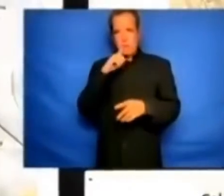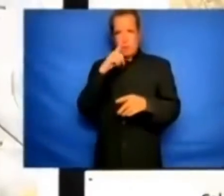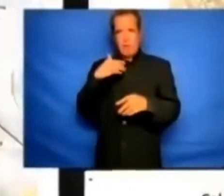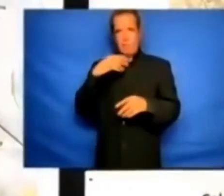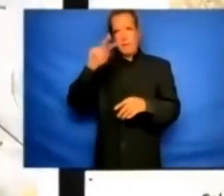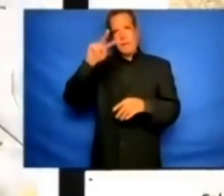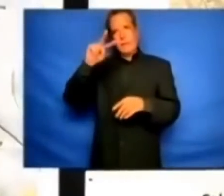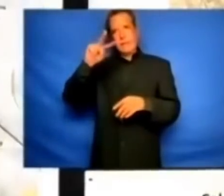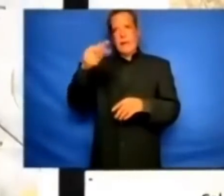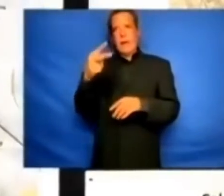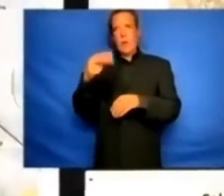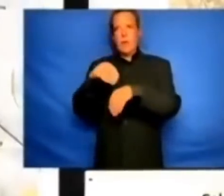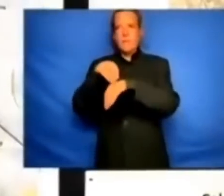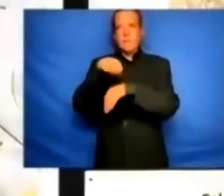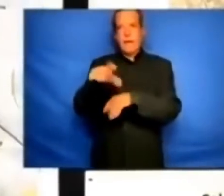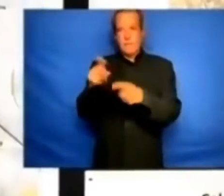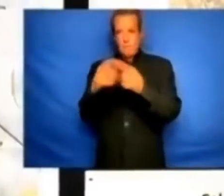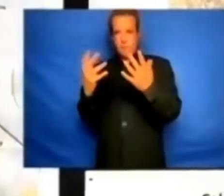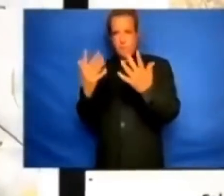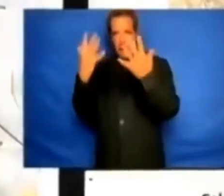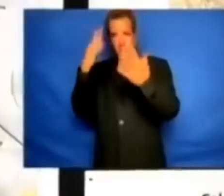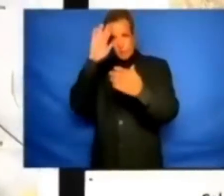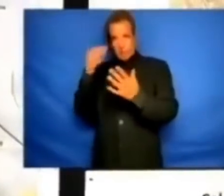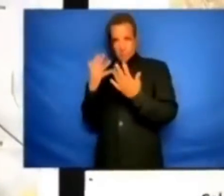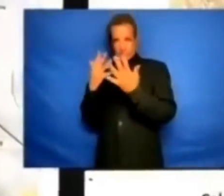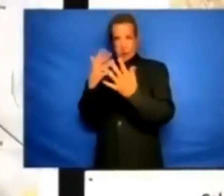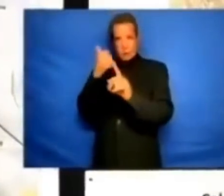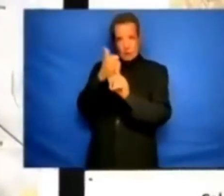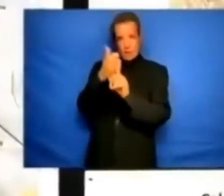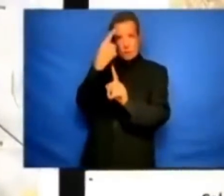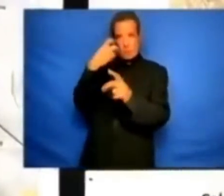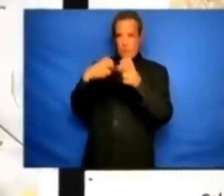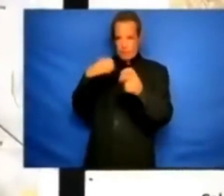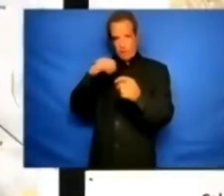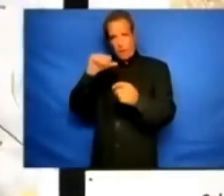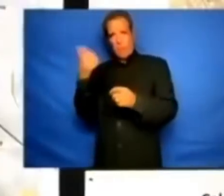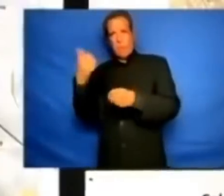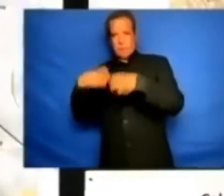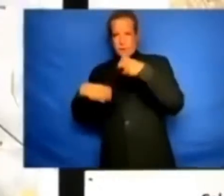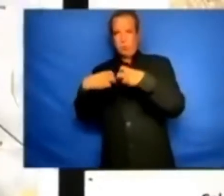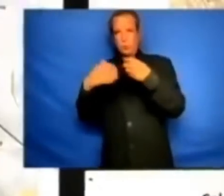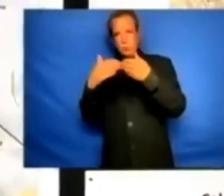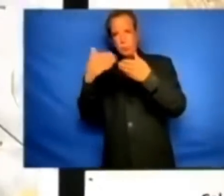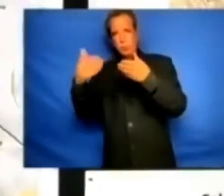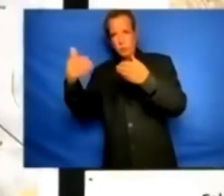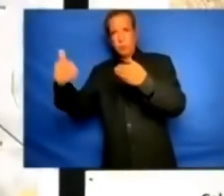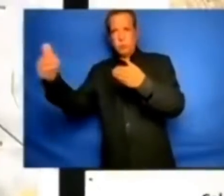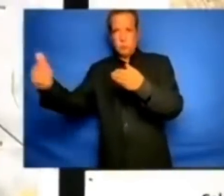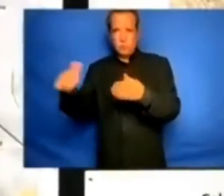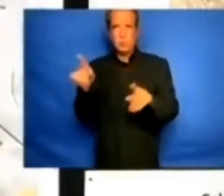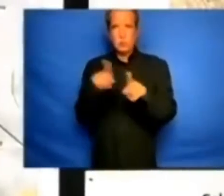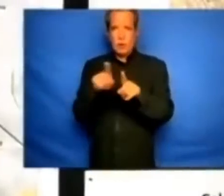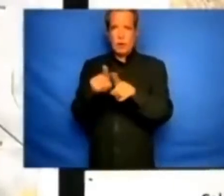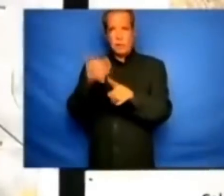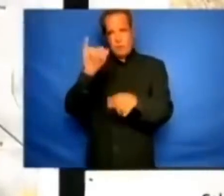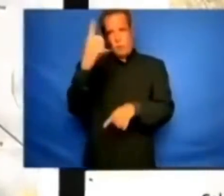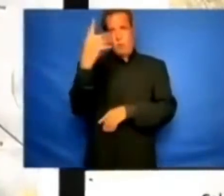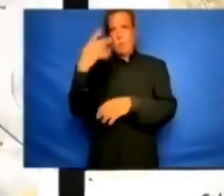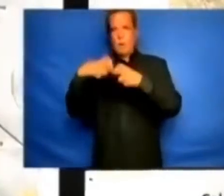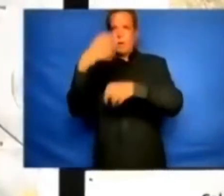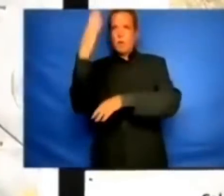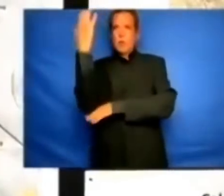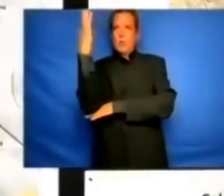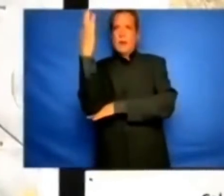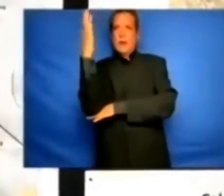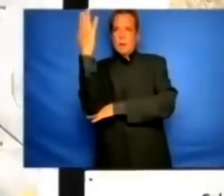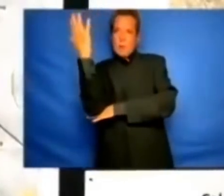fire, not just the threat of the fire itself, but those other issues that you face around communities. And those are those trees, the fallen trees, the stump poles